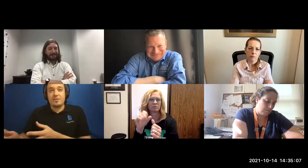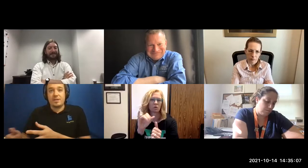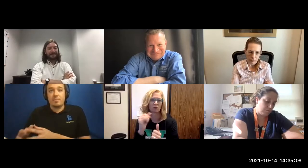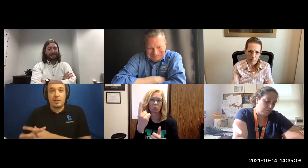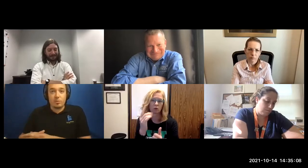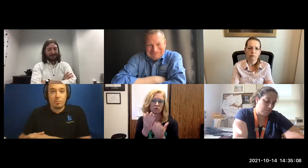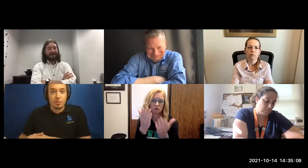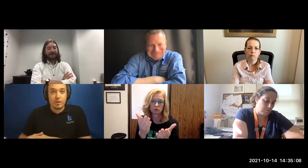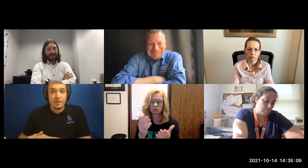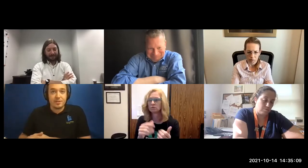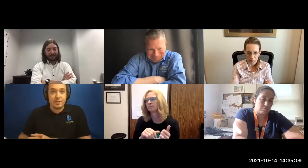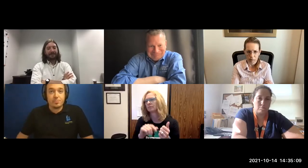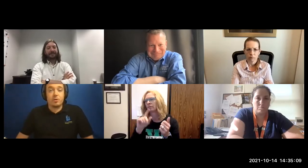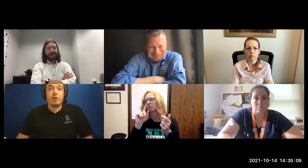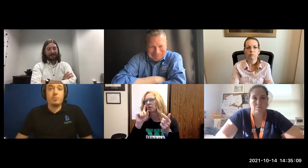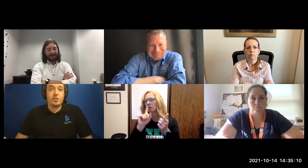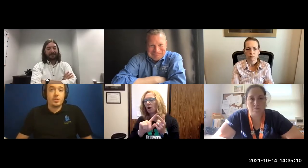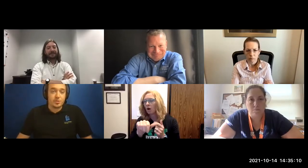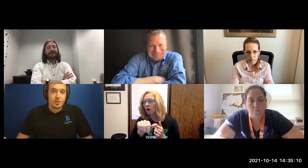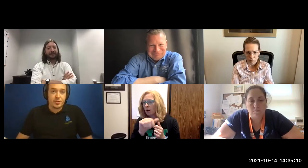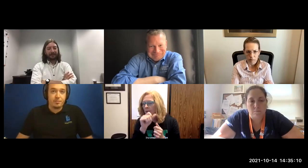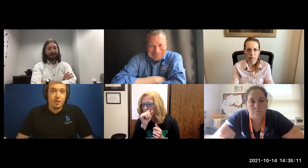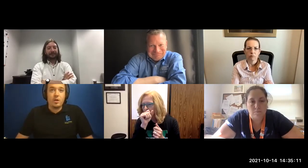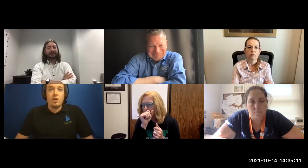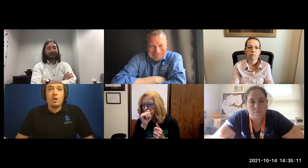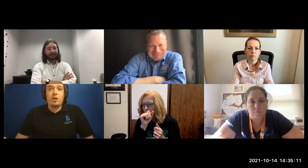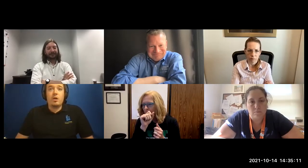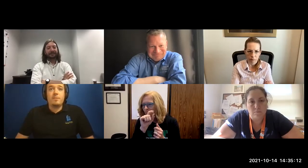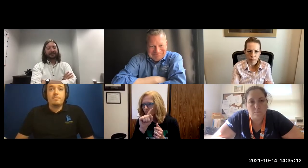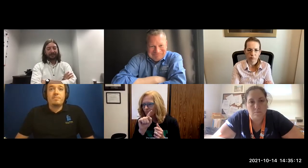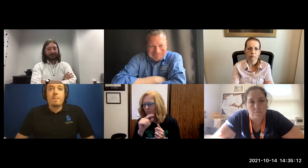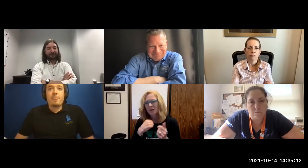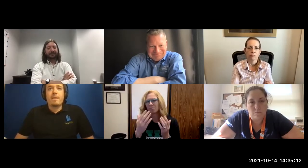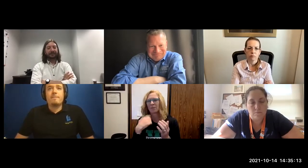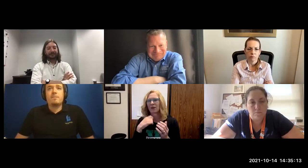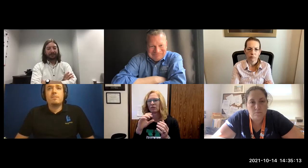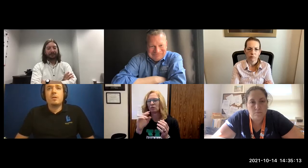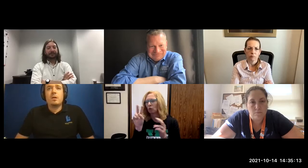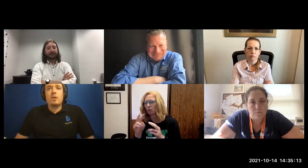have experience in a bilingual program, ASL English program. Just one suggestion.